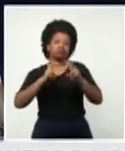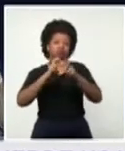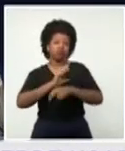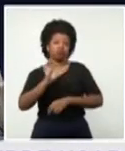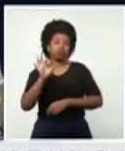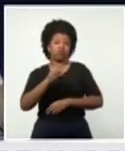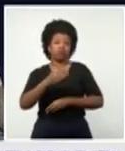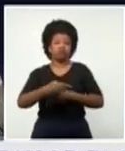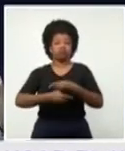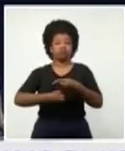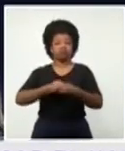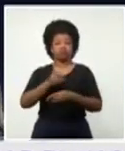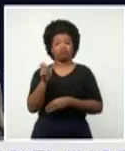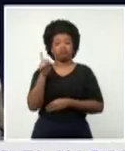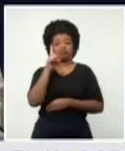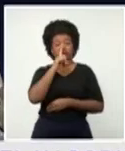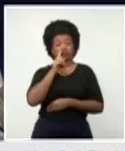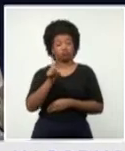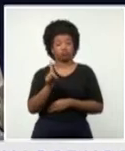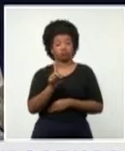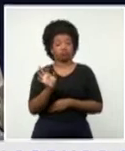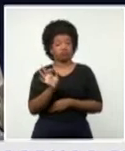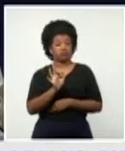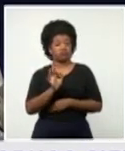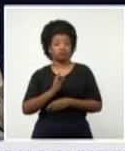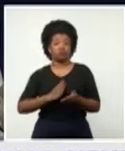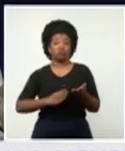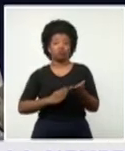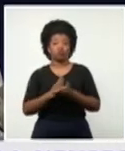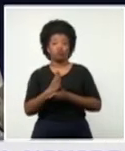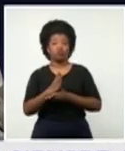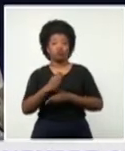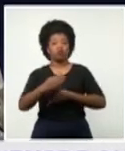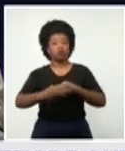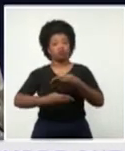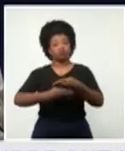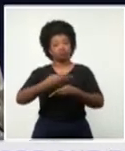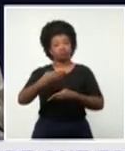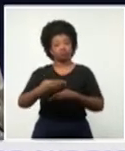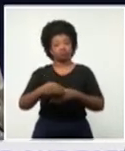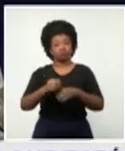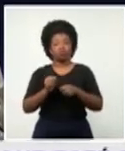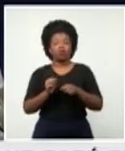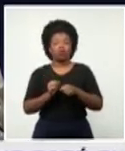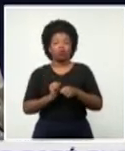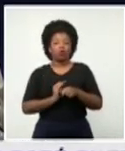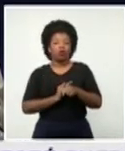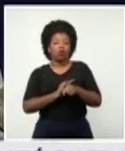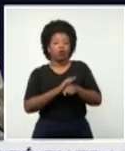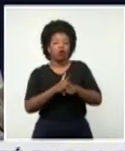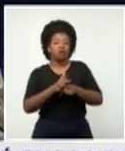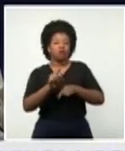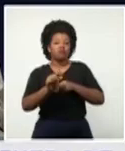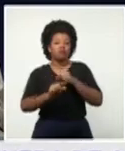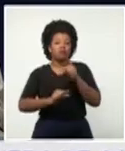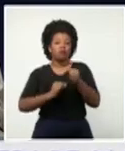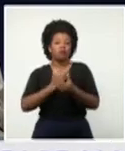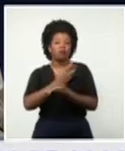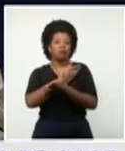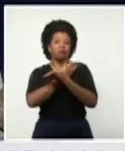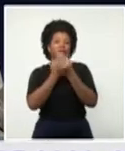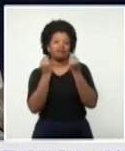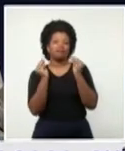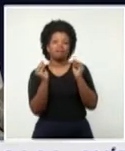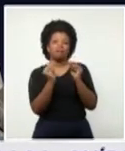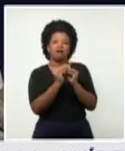is losing virulence and that it is being less aggressive, I cannot confirm or deny that. We do have